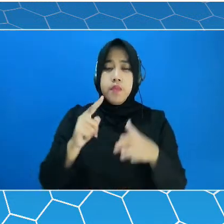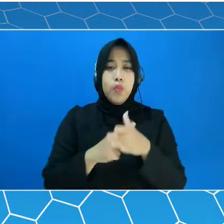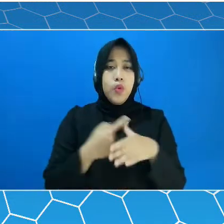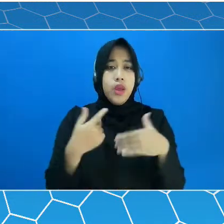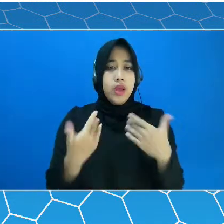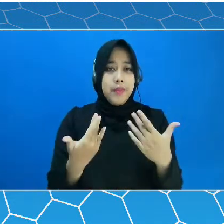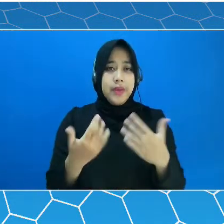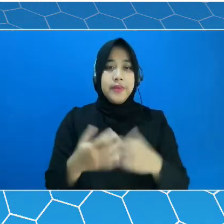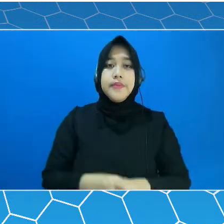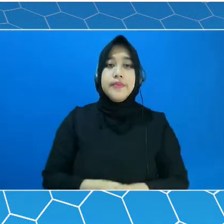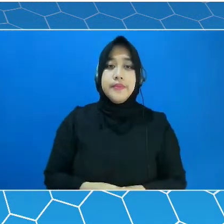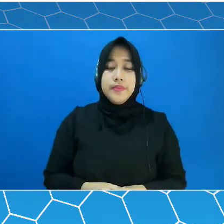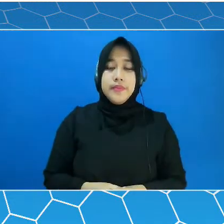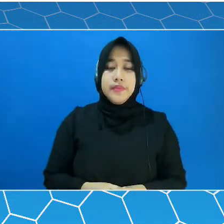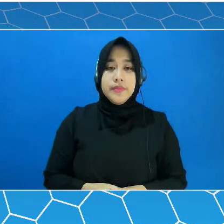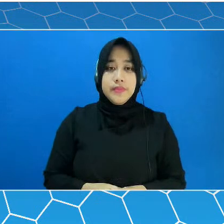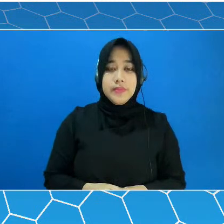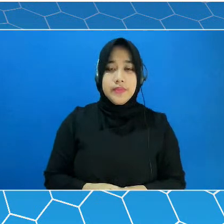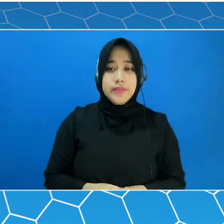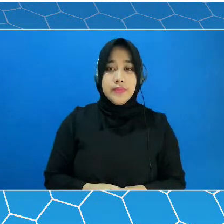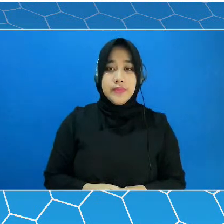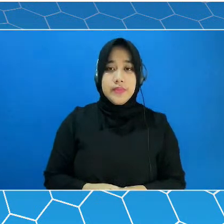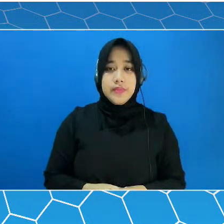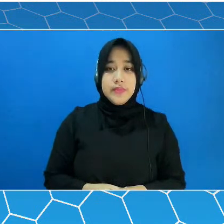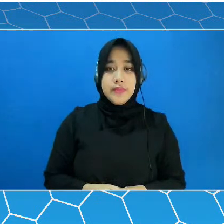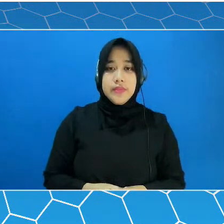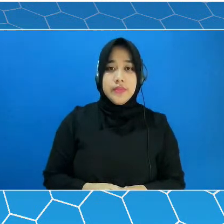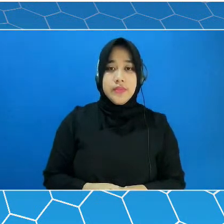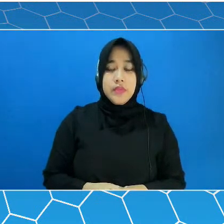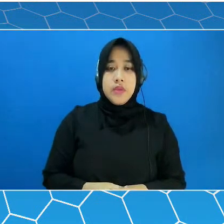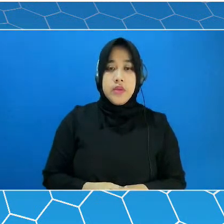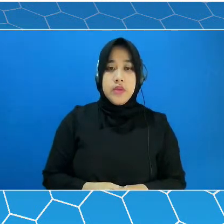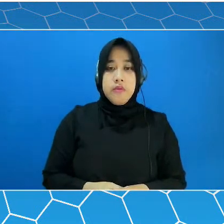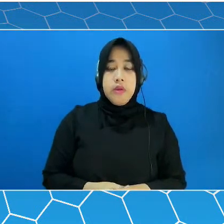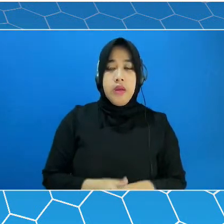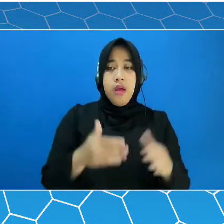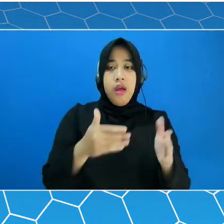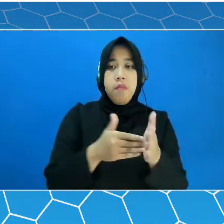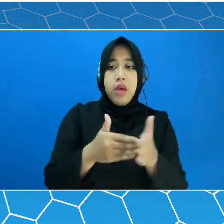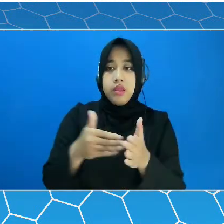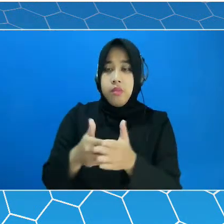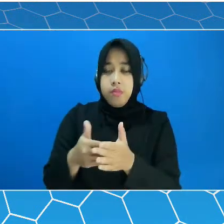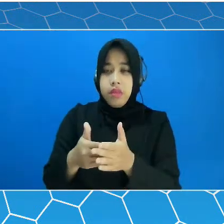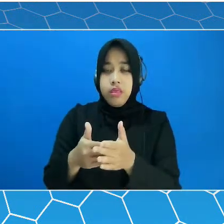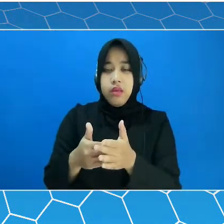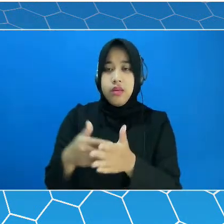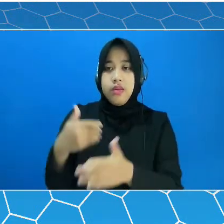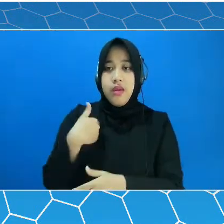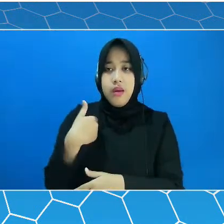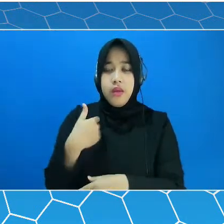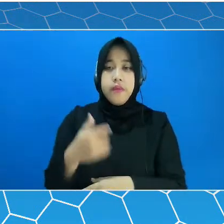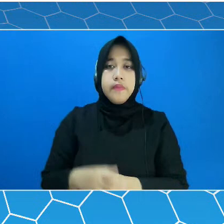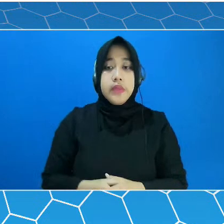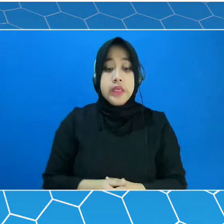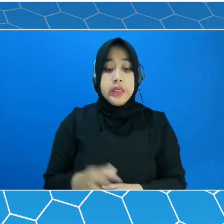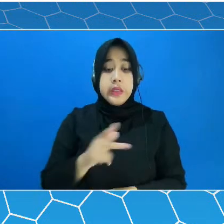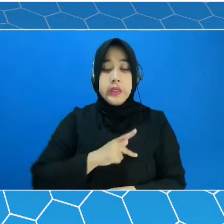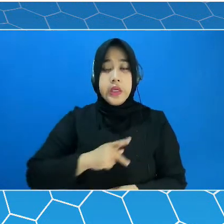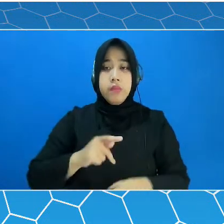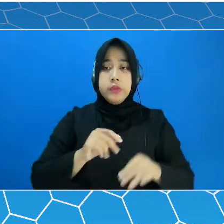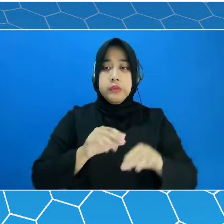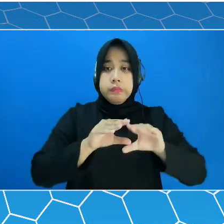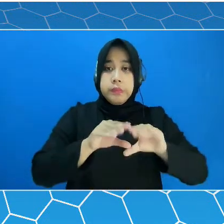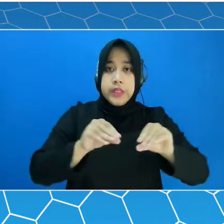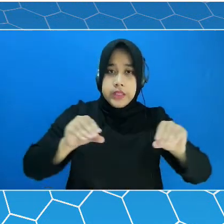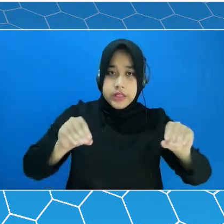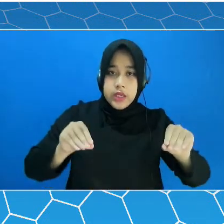Next slide, please. We broke down the barriers, and we were working cross specialties.